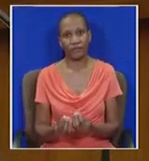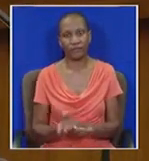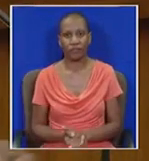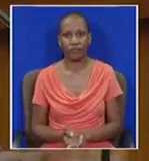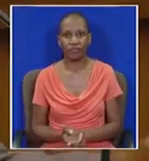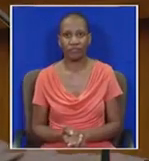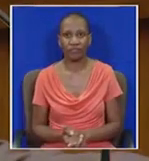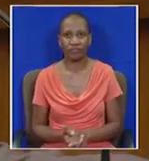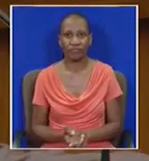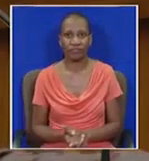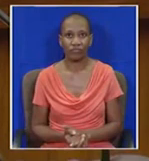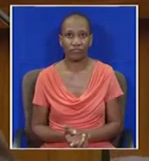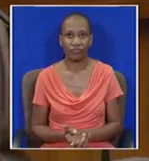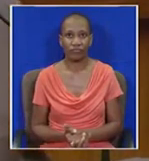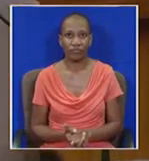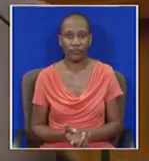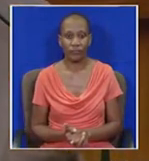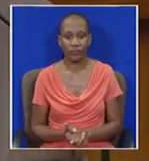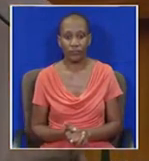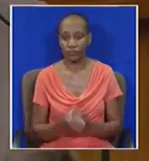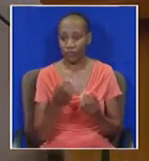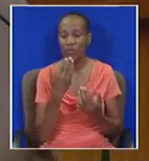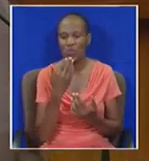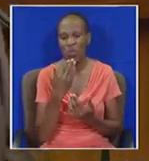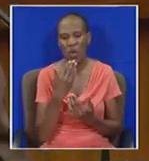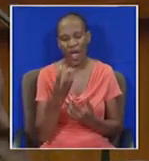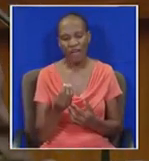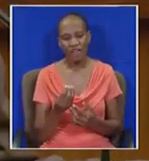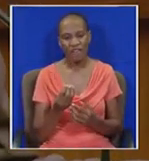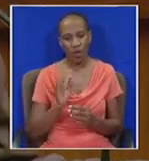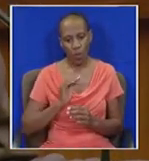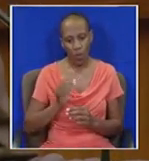ongamfumanayo. Lingaphezulu na kwikorale ixabiso lakhe.